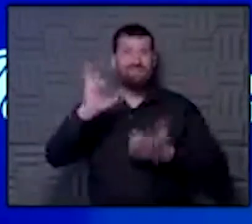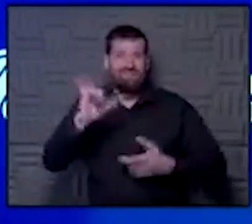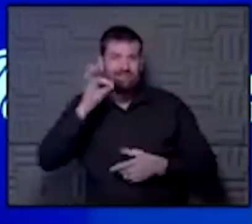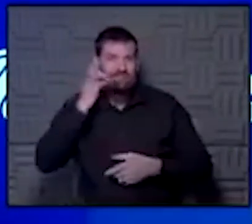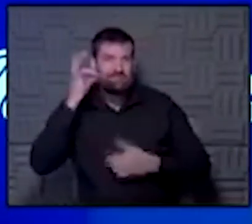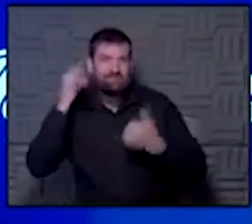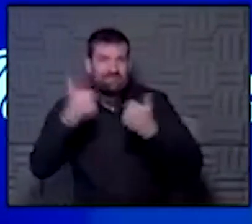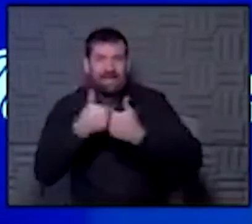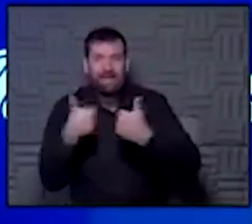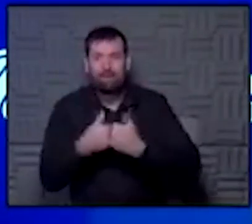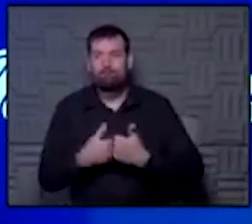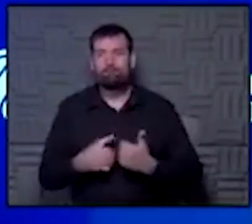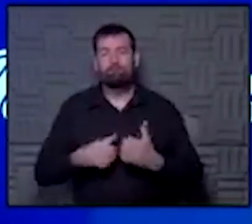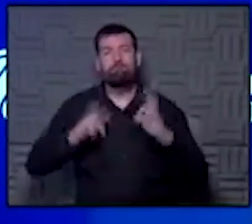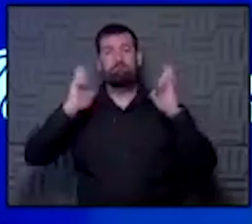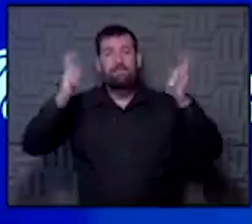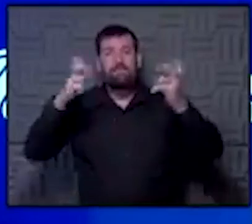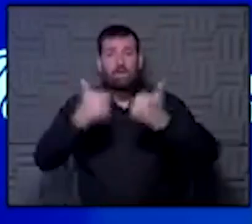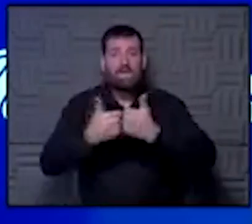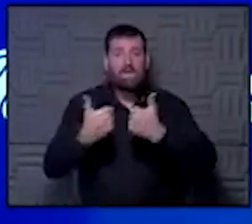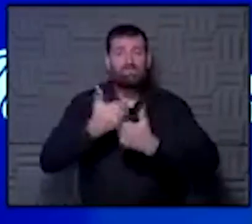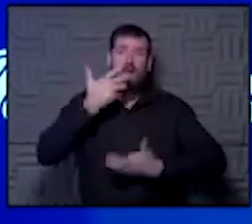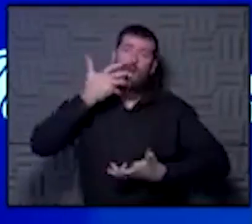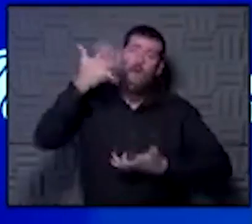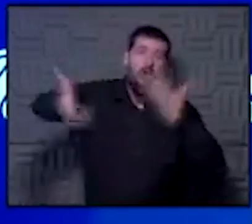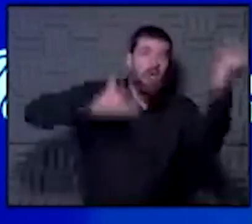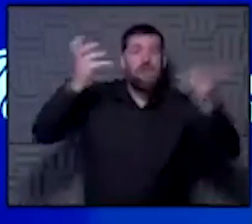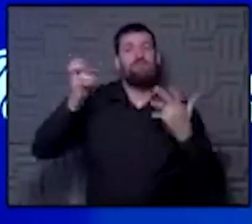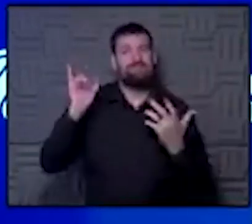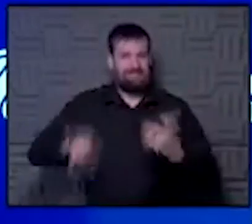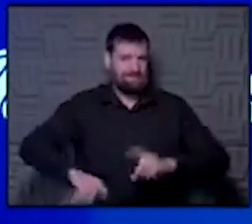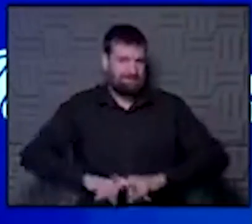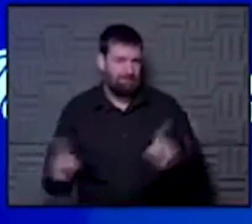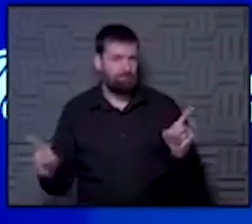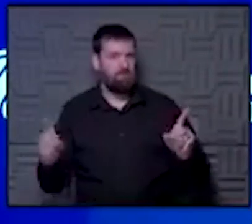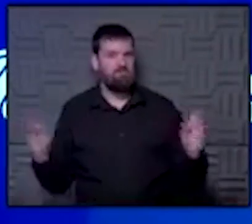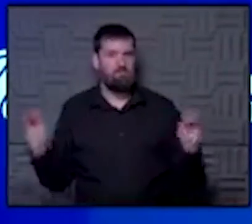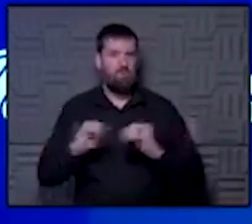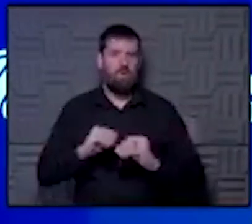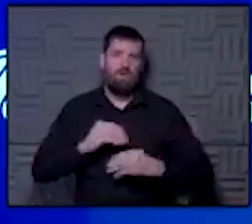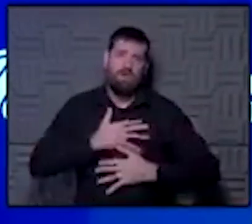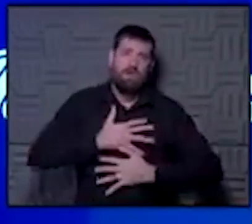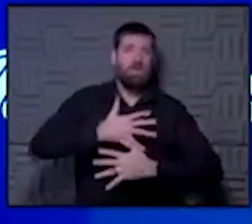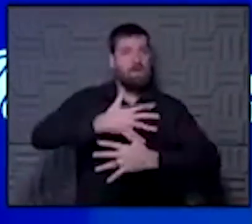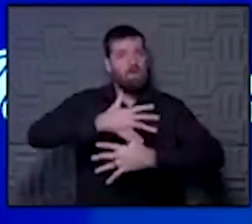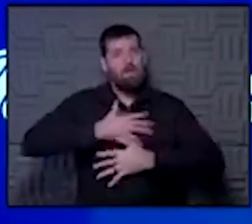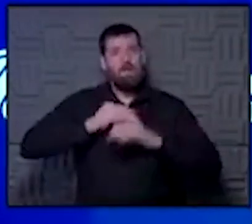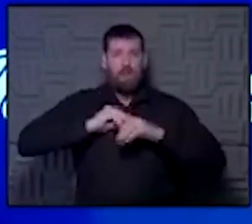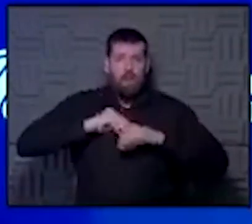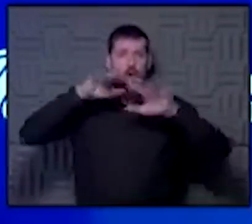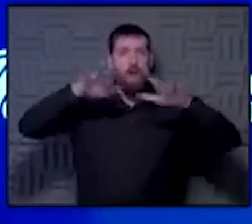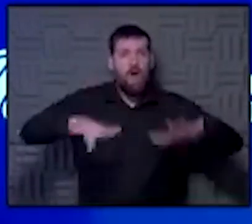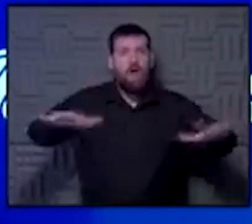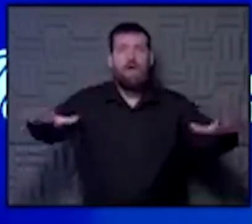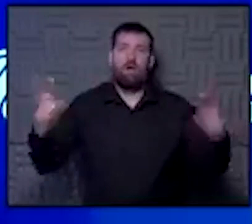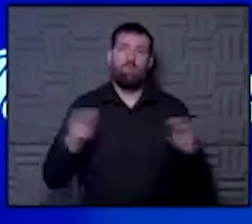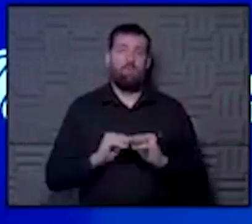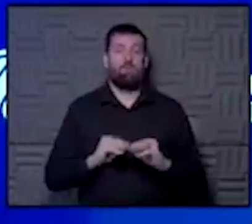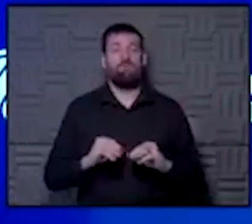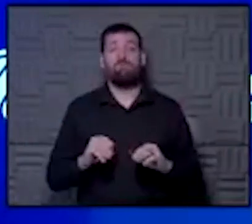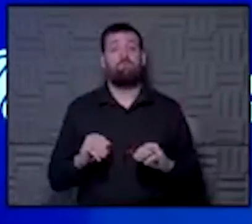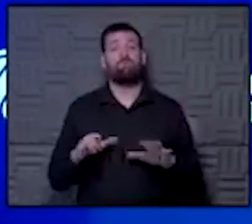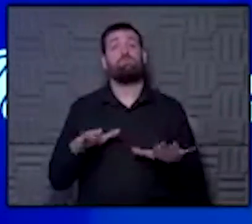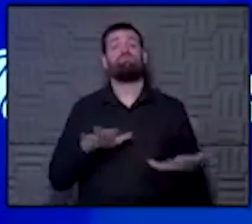or at a basketball game or whatever, then that's different. You're going to be breathing a lot harder. If you're singing, you're going to be breathing a lot harder. If you're just kind of